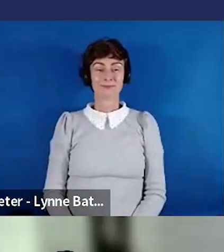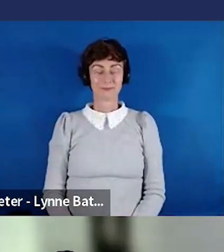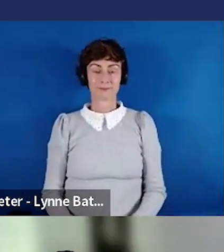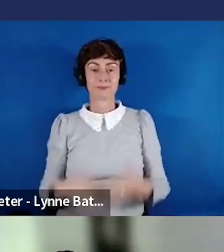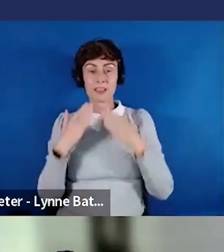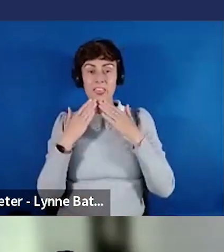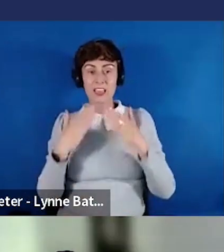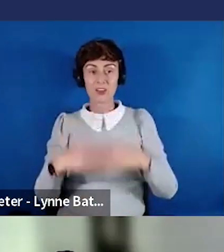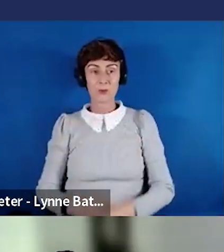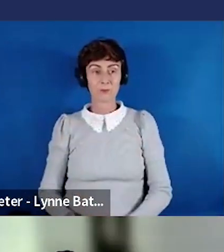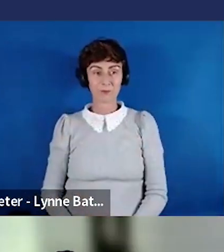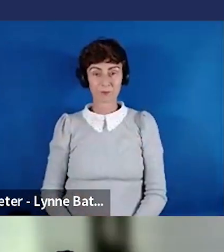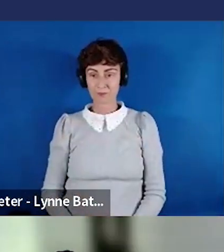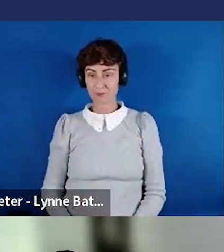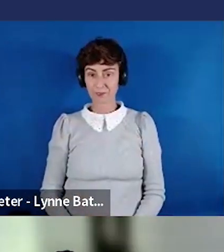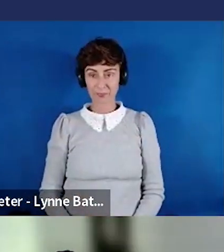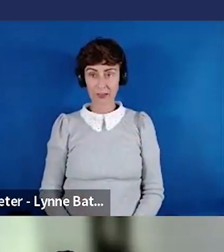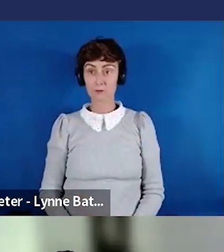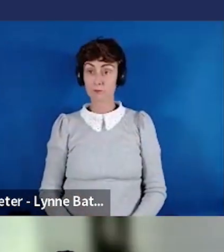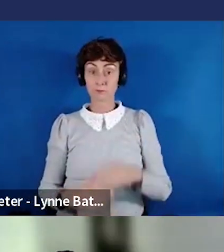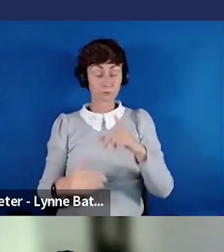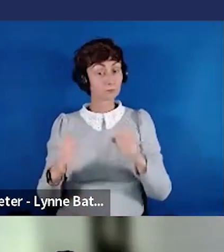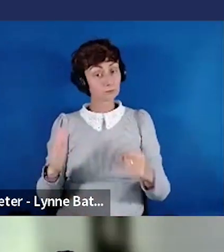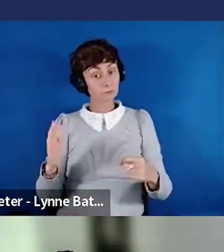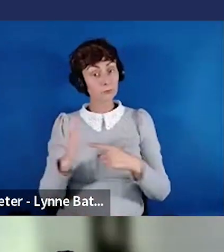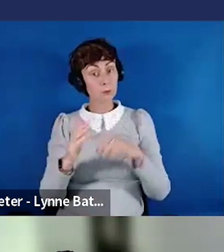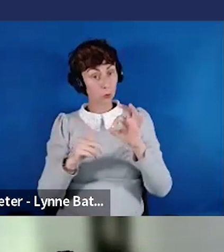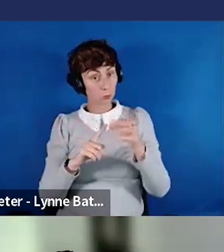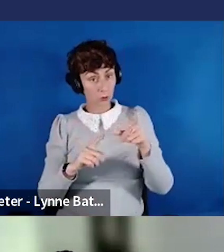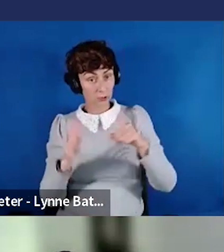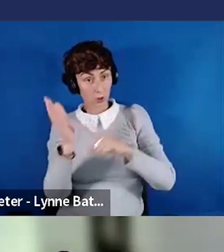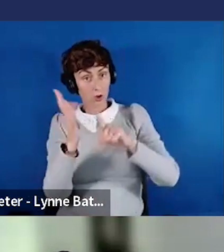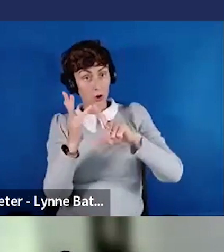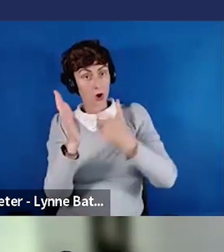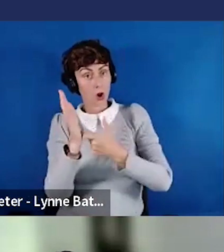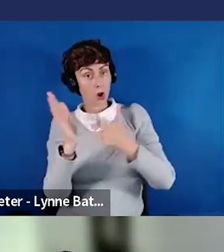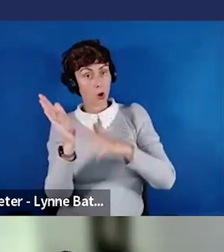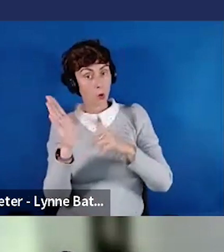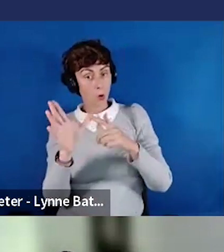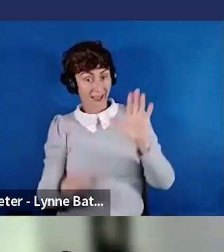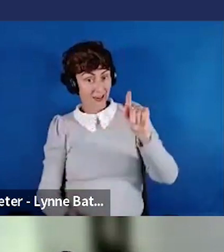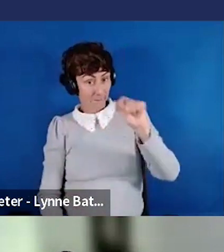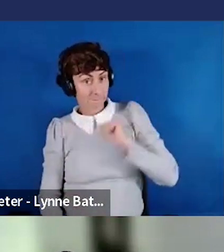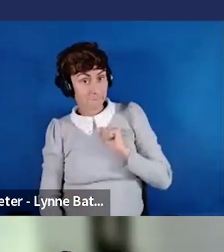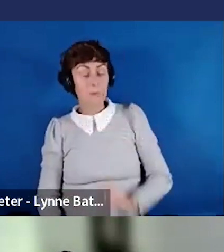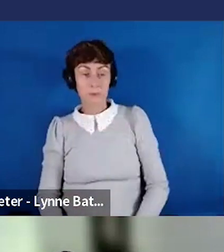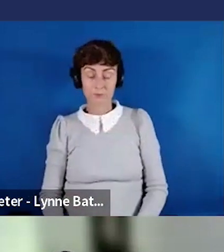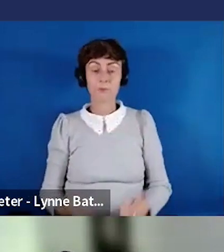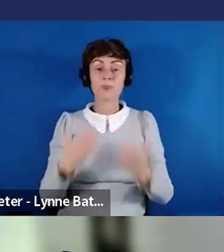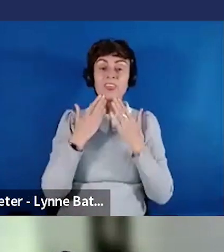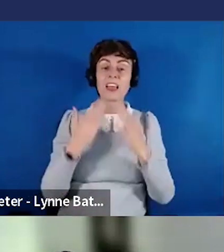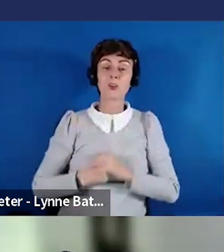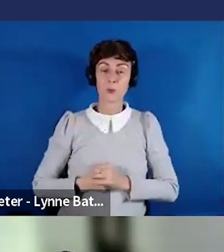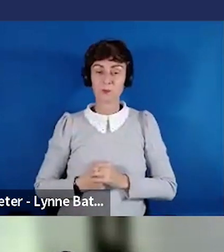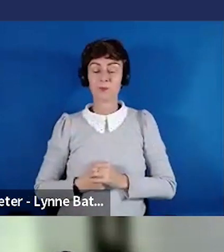Thanks, Kieran. Some really important reflections. I see, Lorna, you've got your hand up. Come in. Thanks, Abby. I was